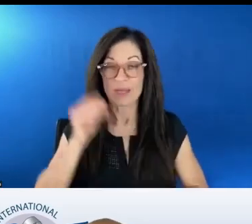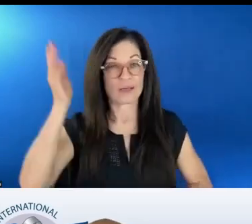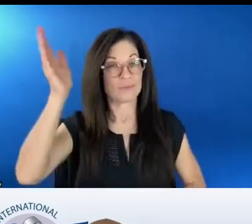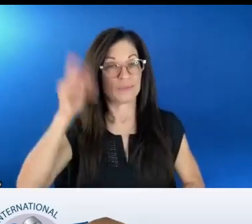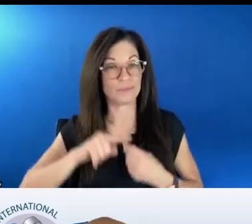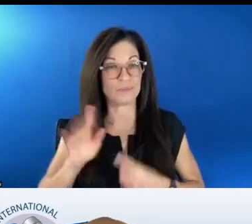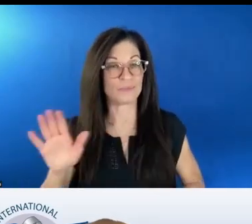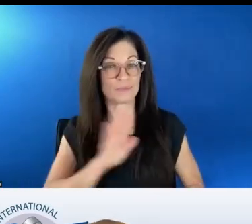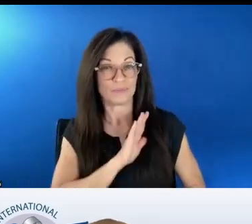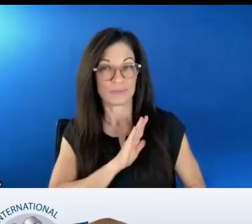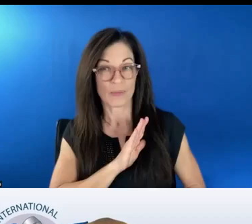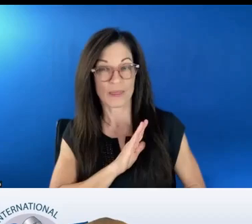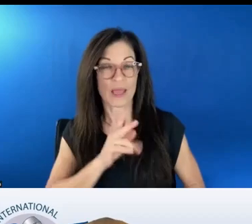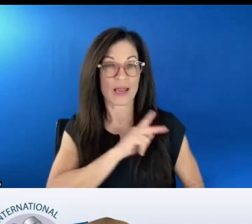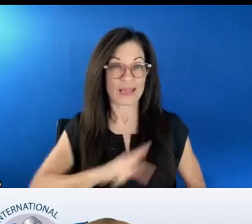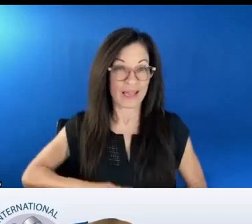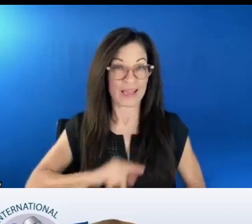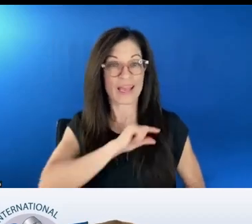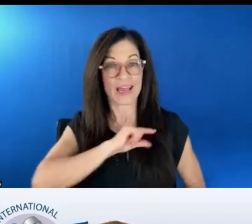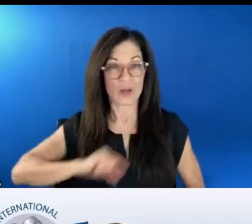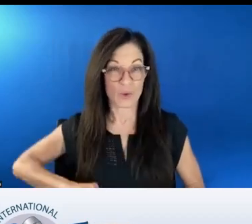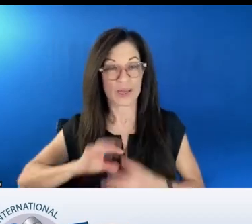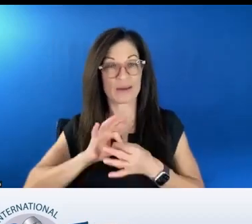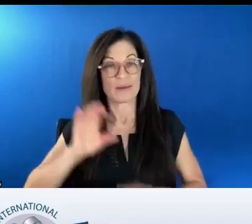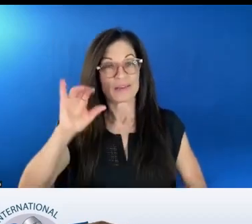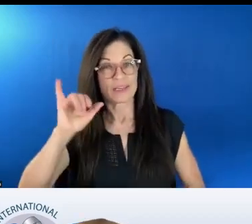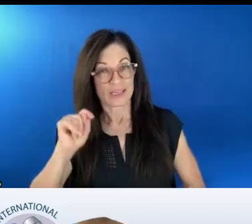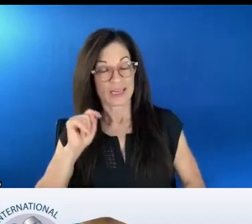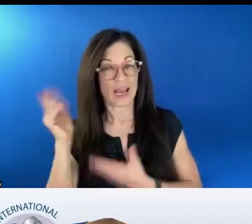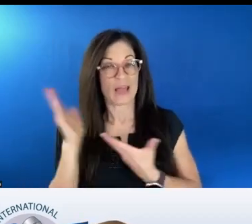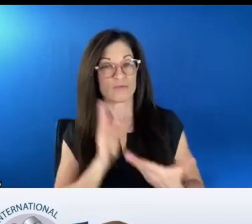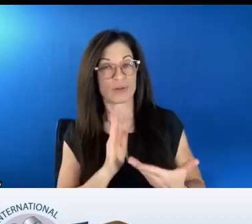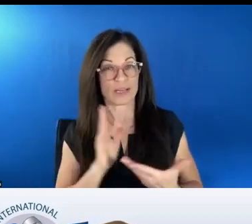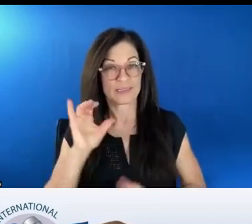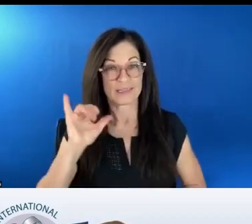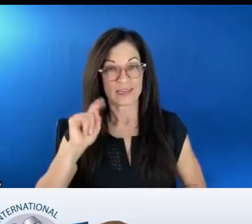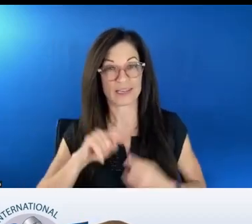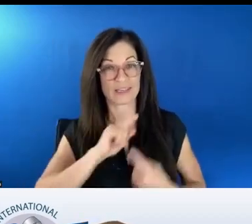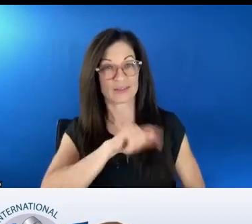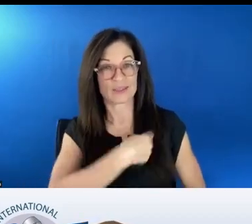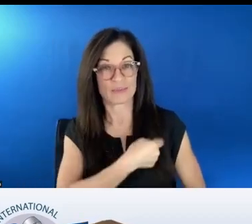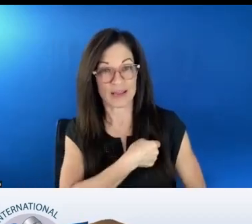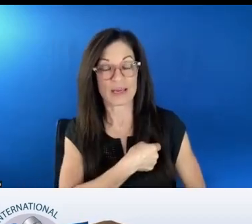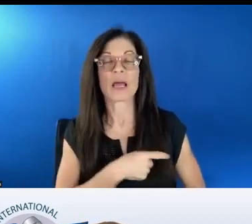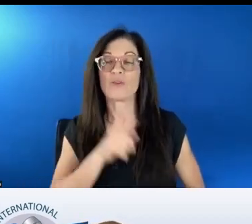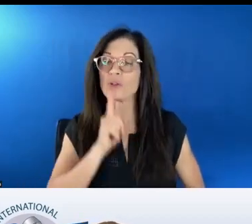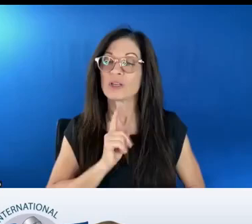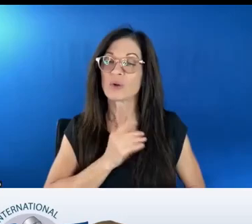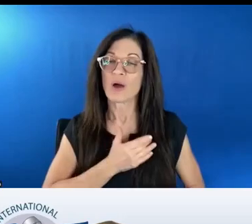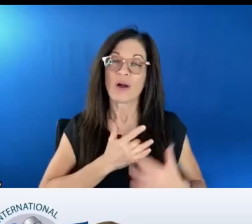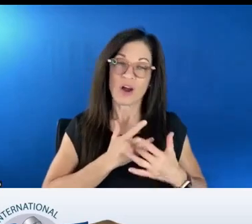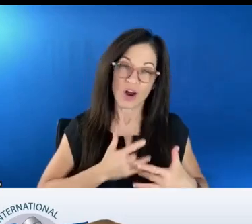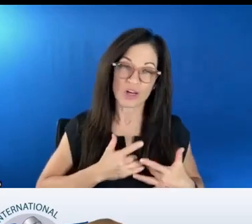their king and queen on CIT and bringing CIT to Spain. And really, to our hearts